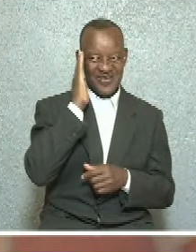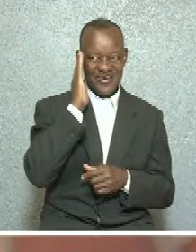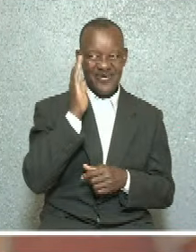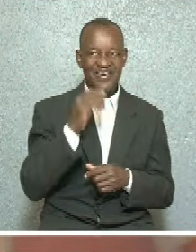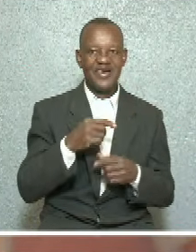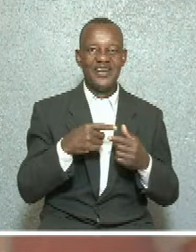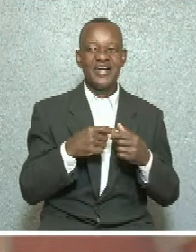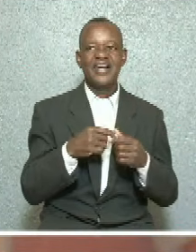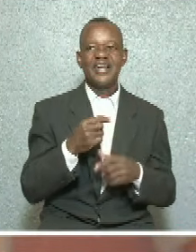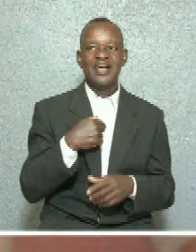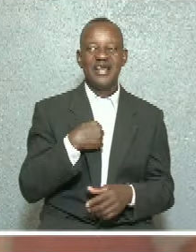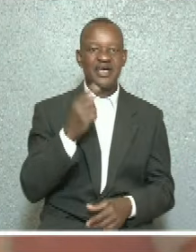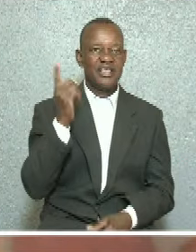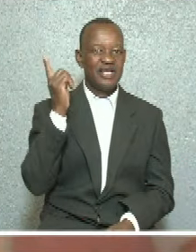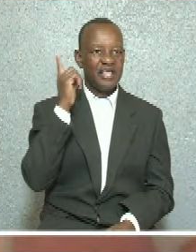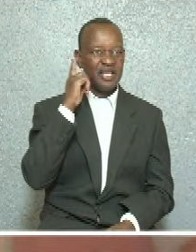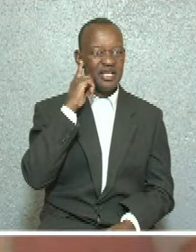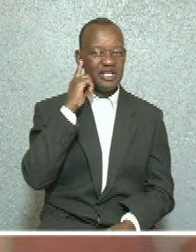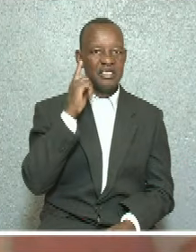will just...